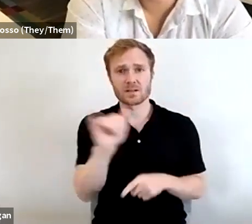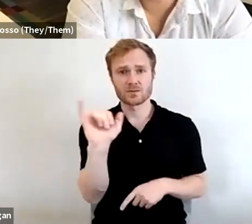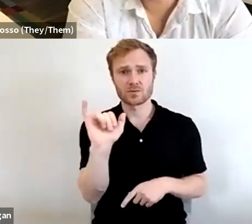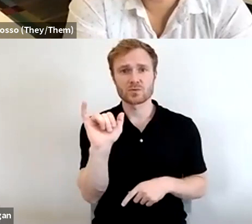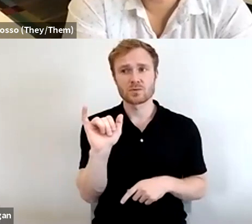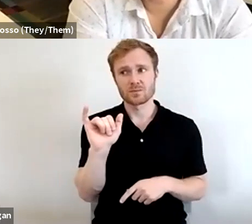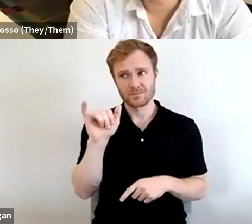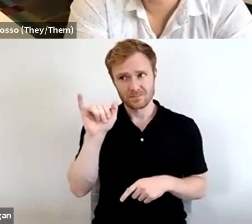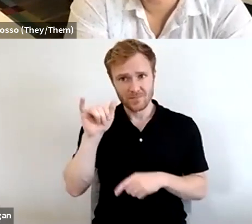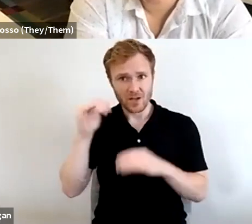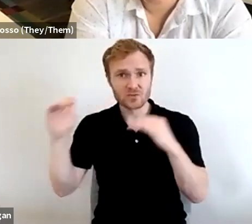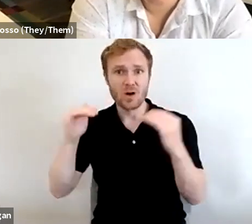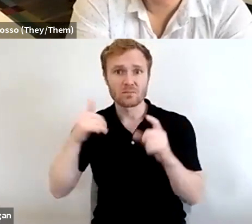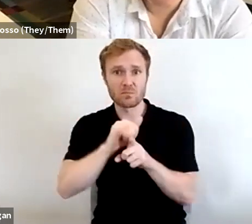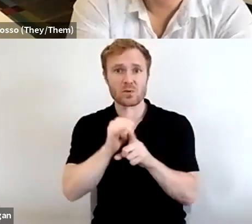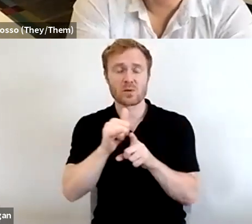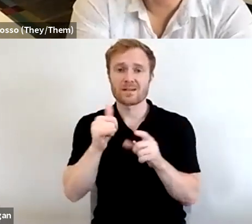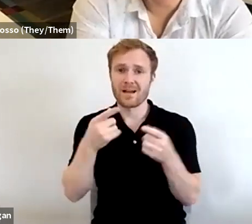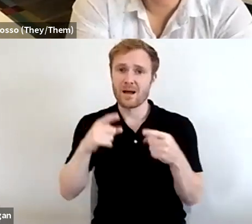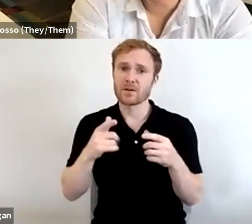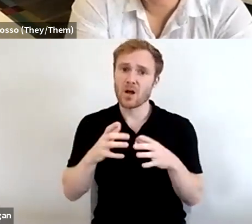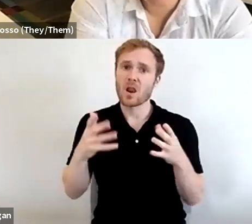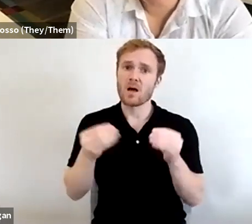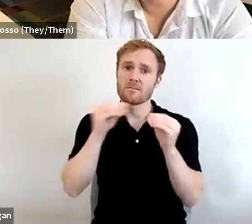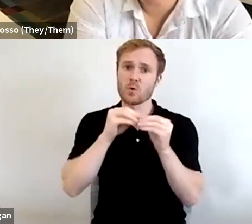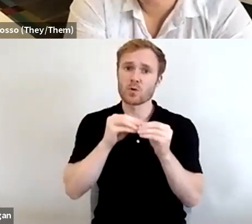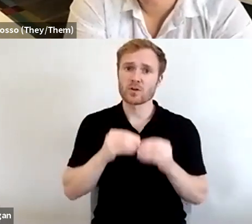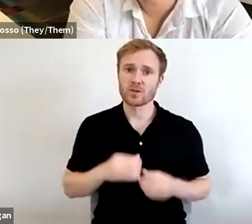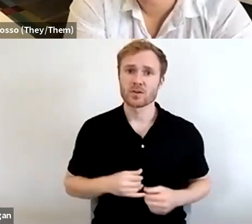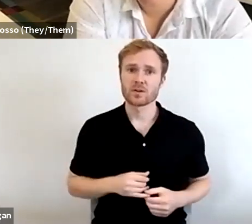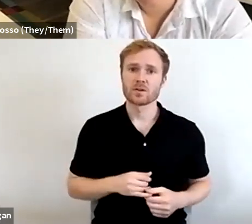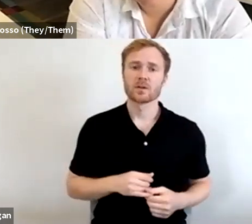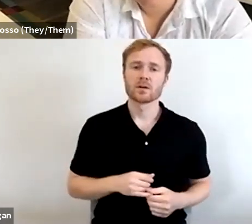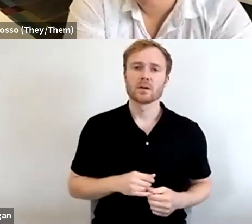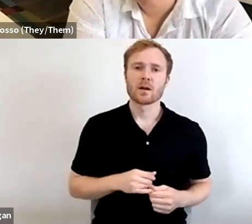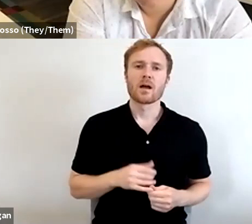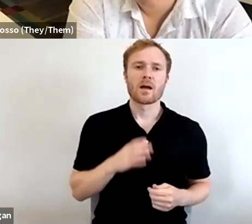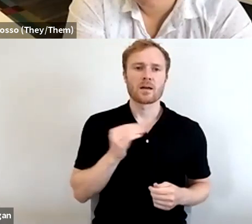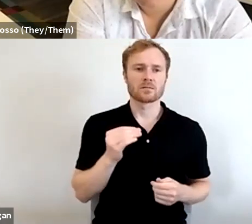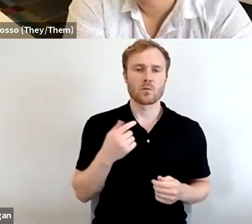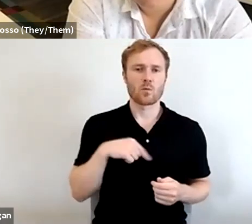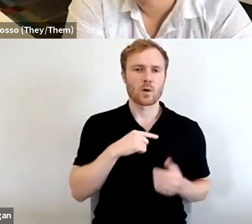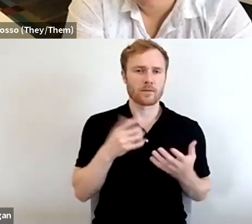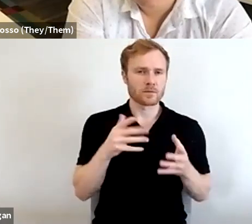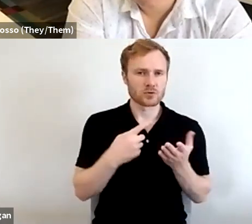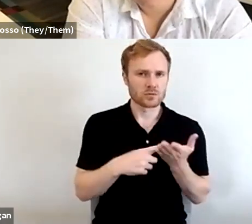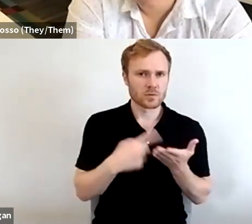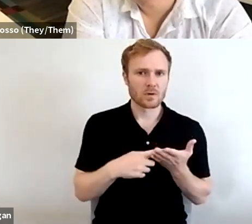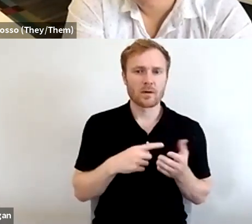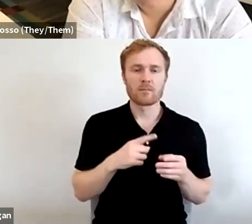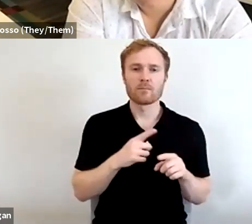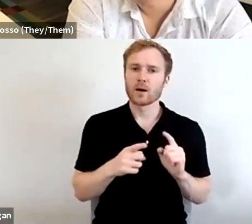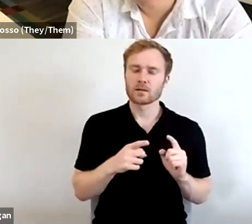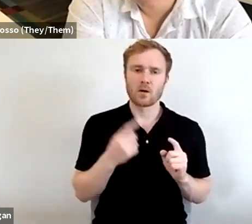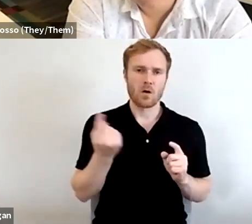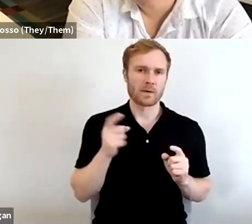lot more than people recognize. And as we've already talked about, but really needs to not ever be lost focus on, is